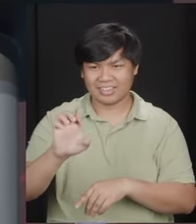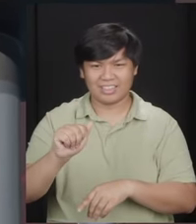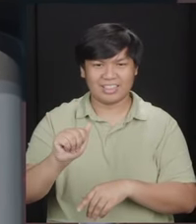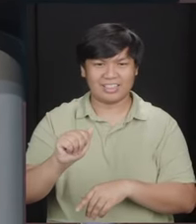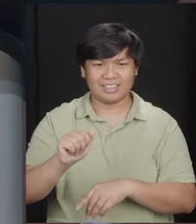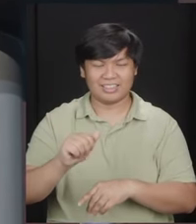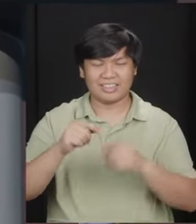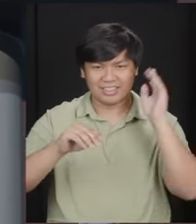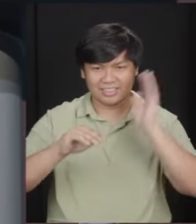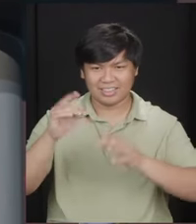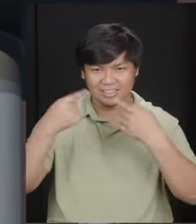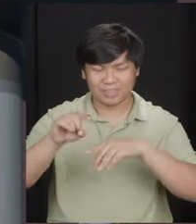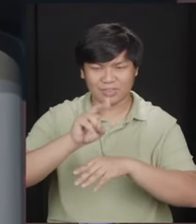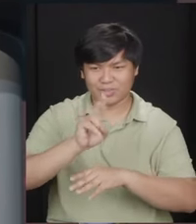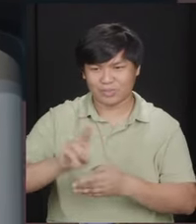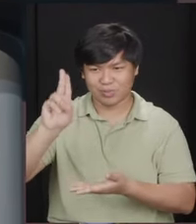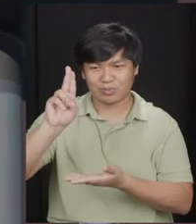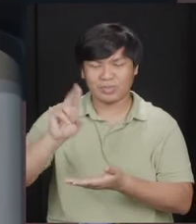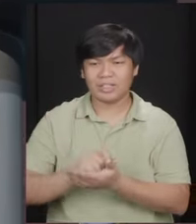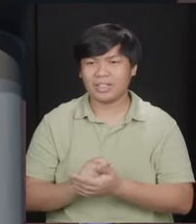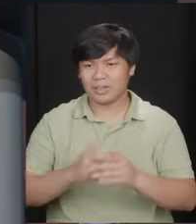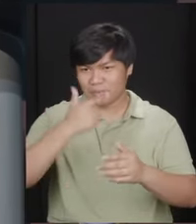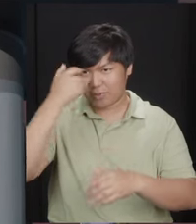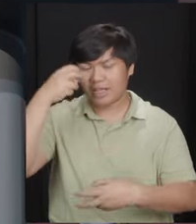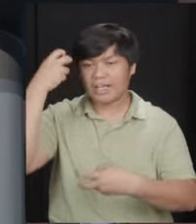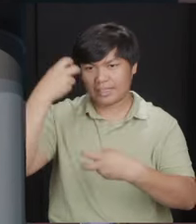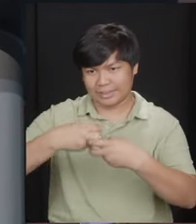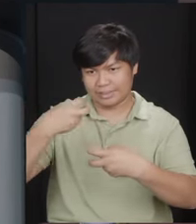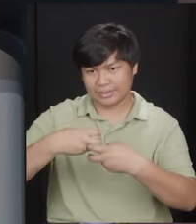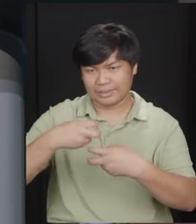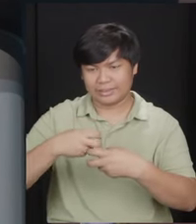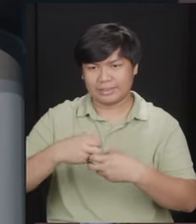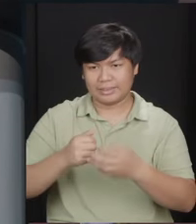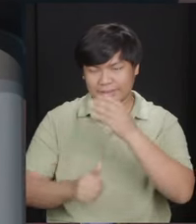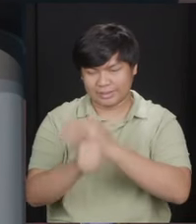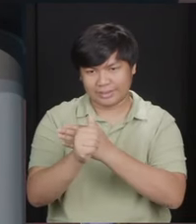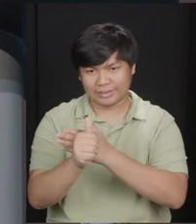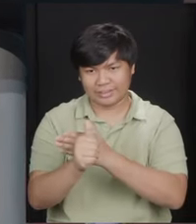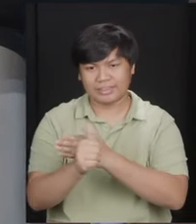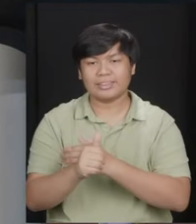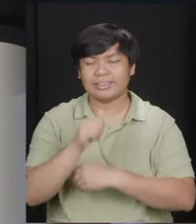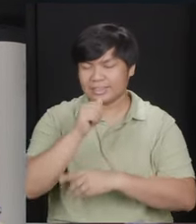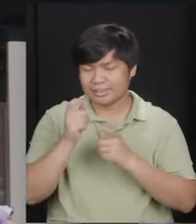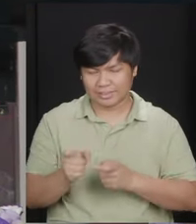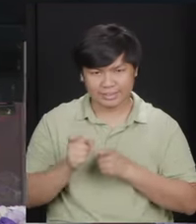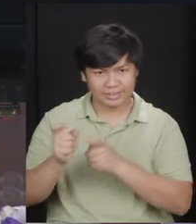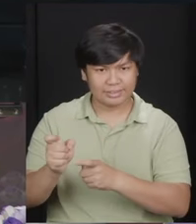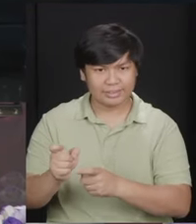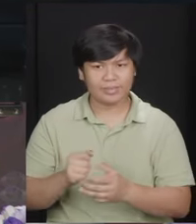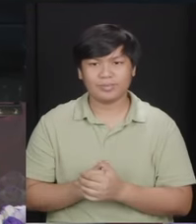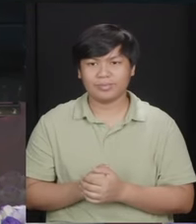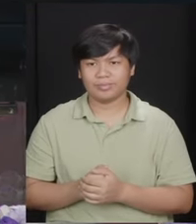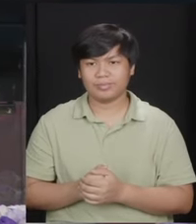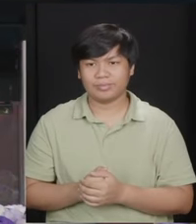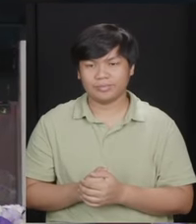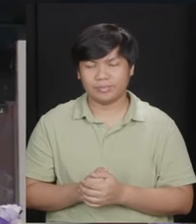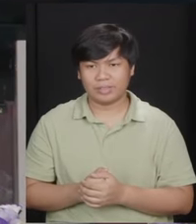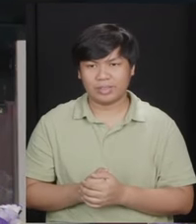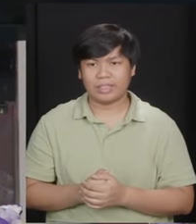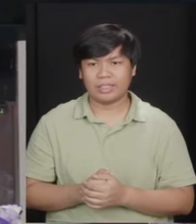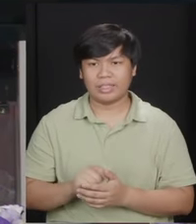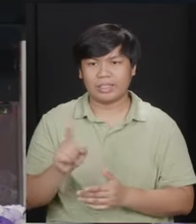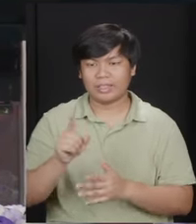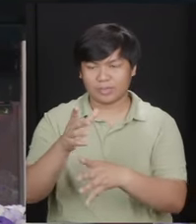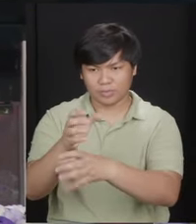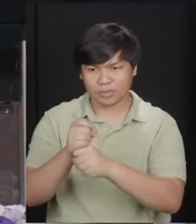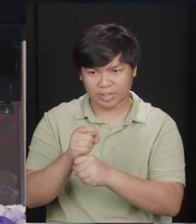in the university. Because if it's harmful, you do not give it. The other exception, of course, is when what was